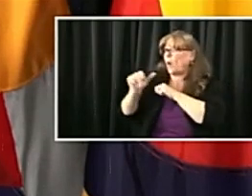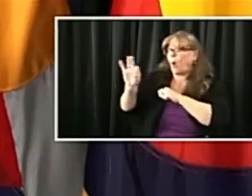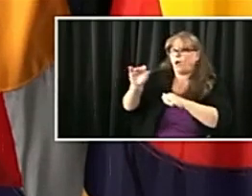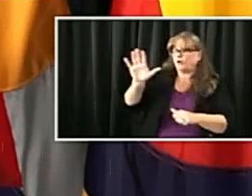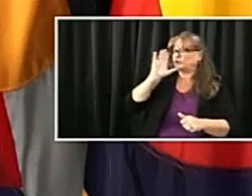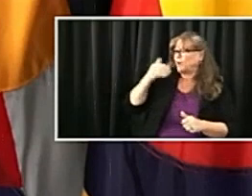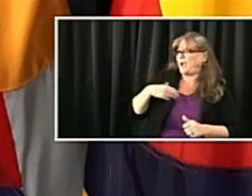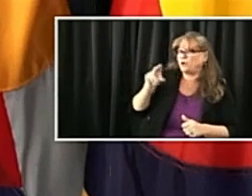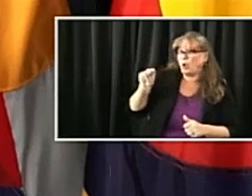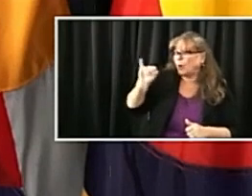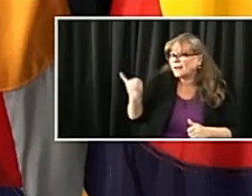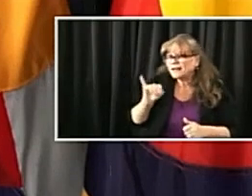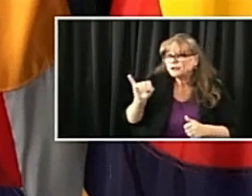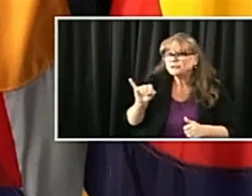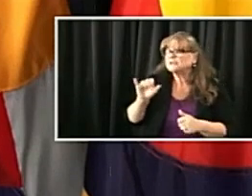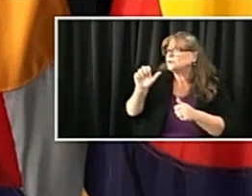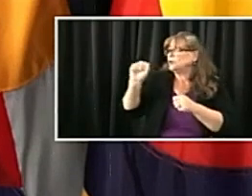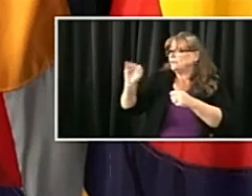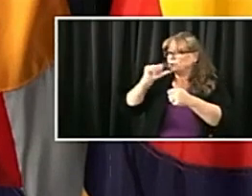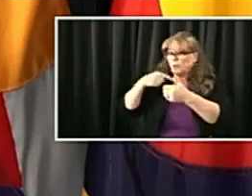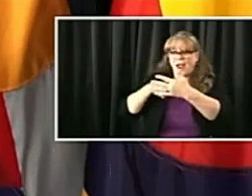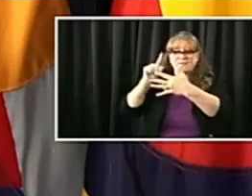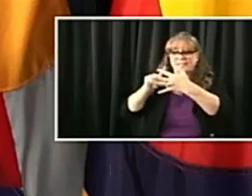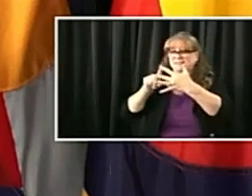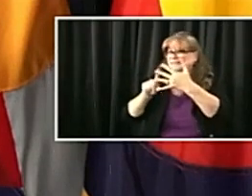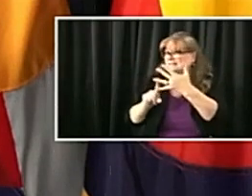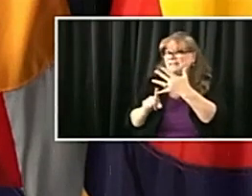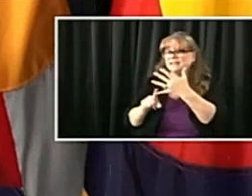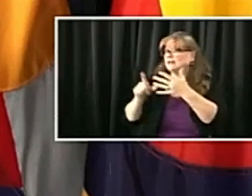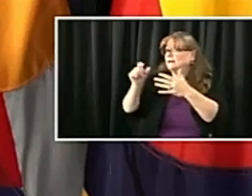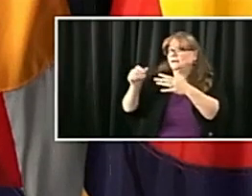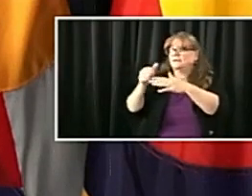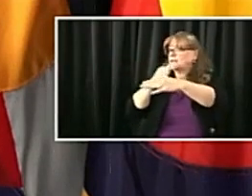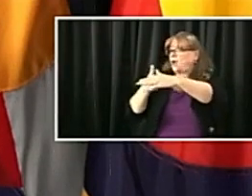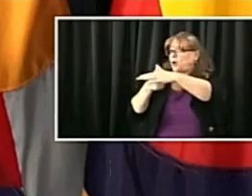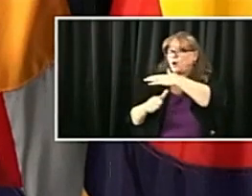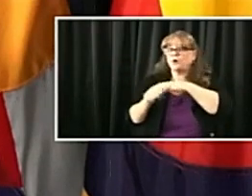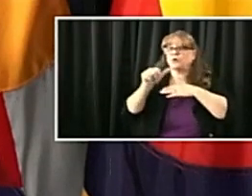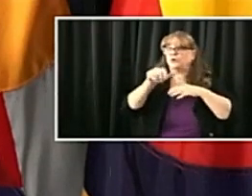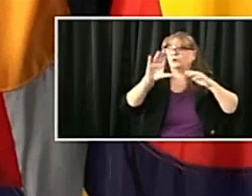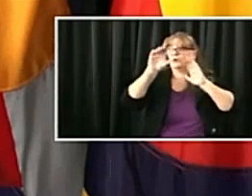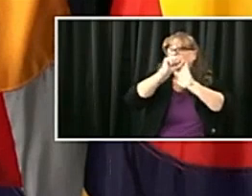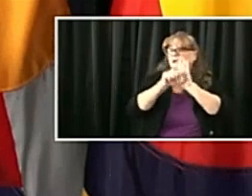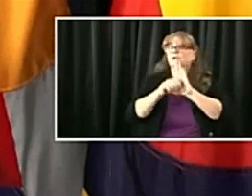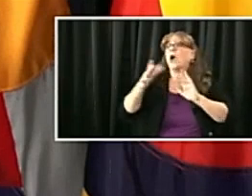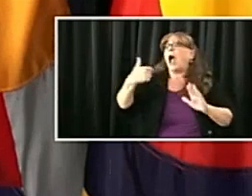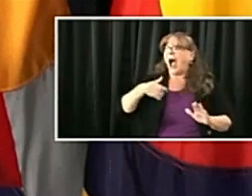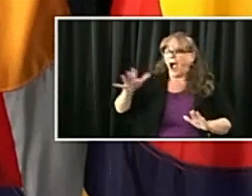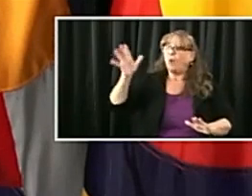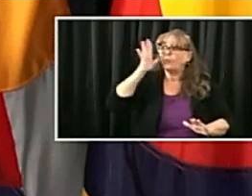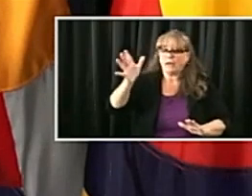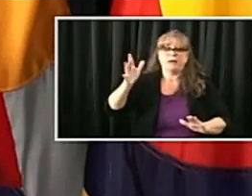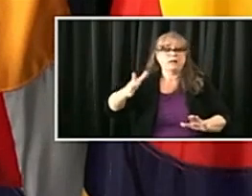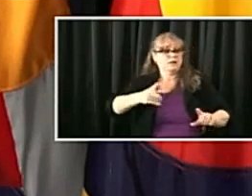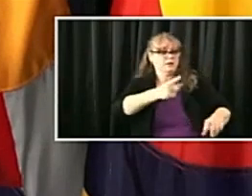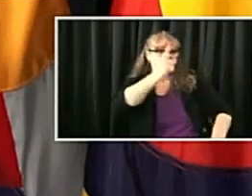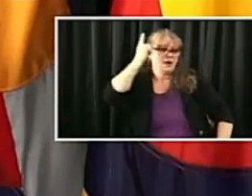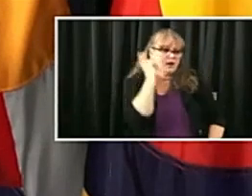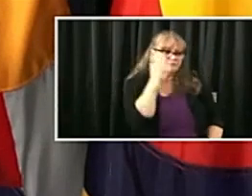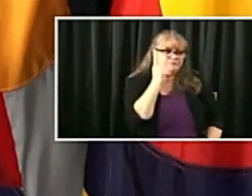other factor that is not part of our state guidance, we will issue a very stern warning to that partner, and it could very well